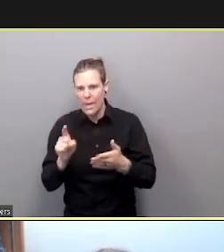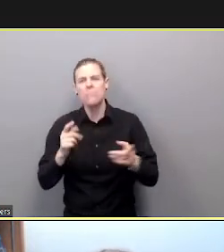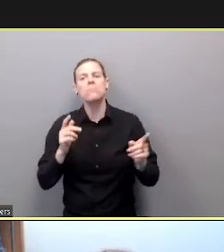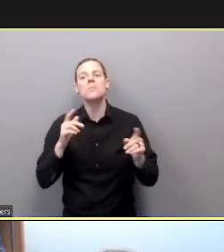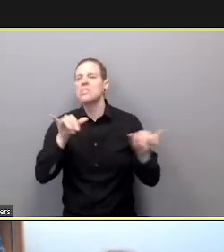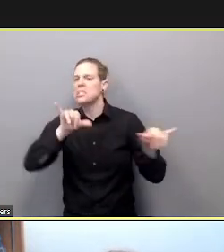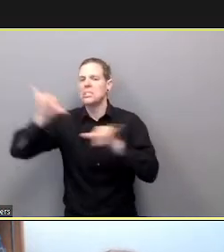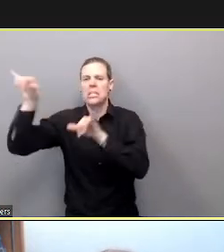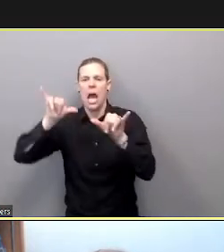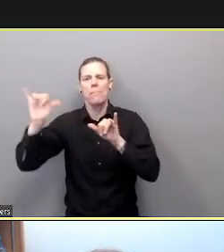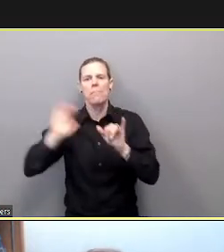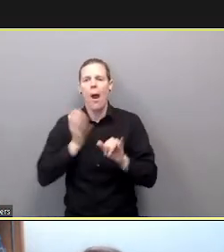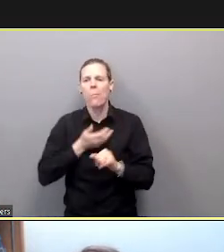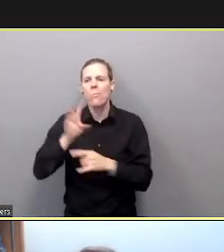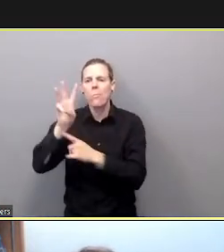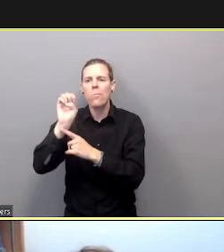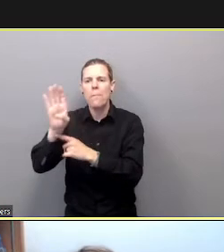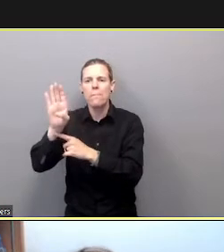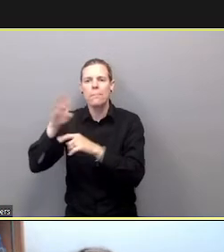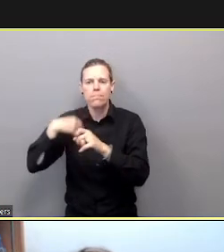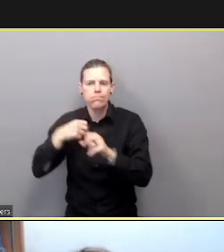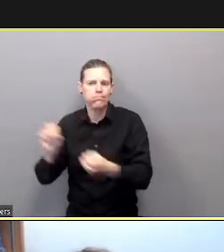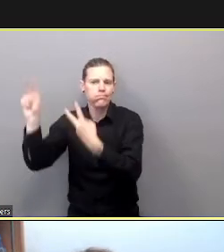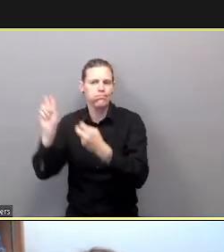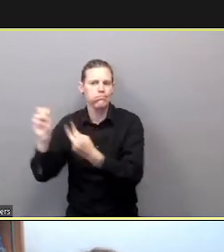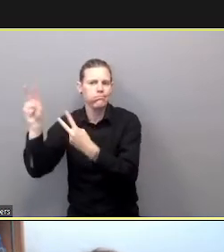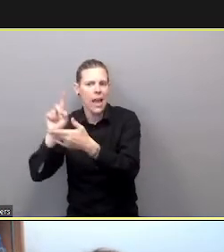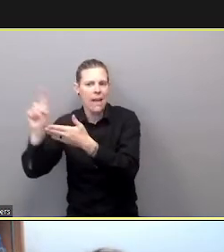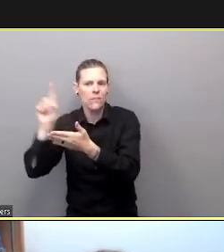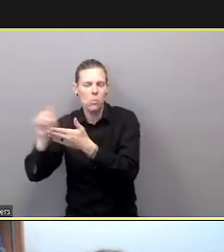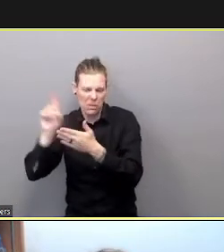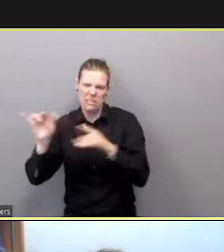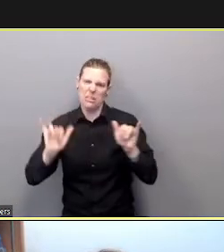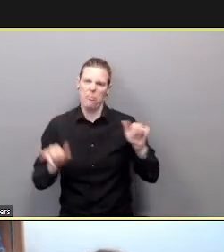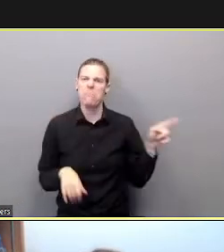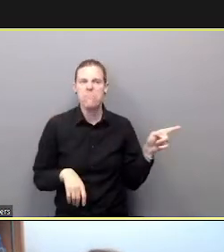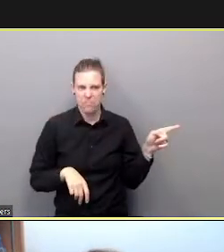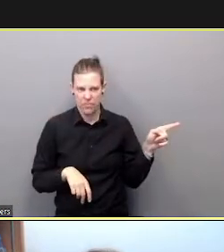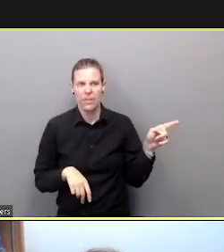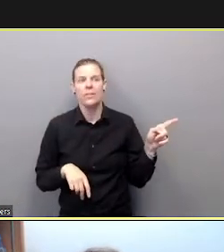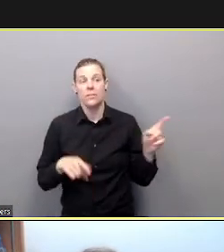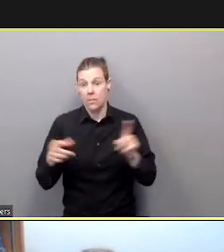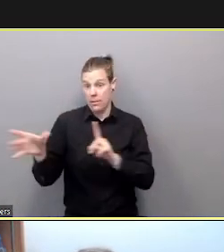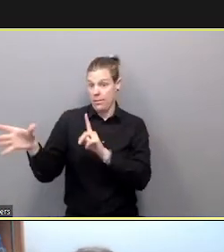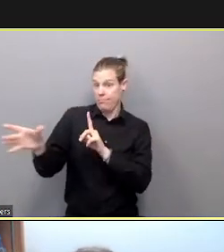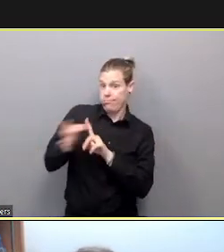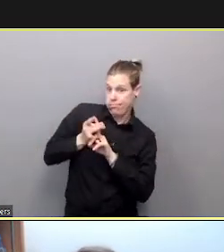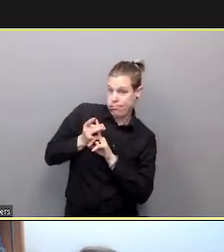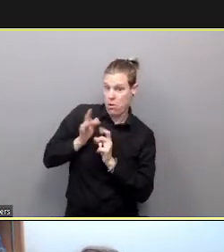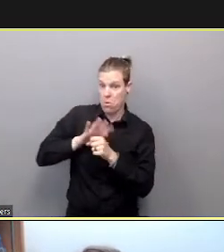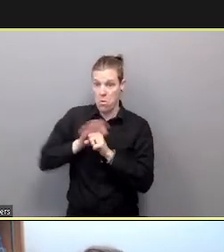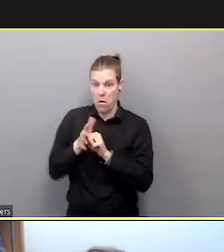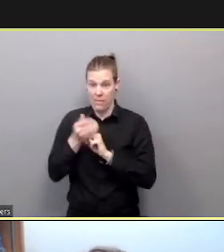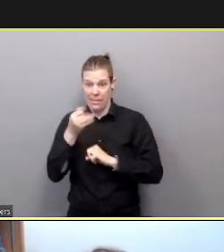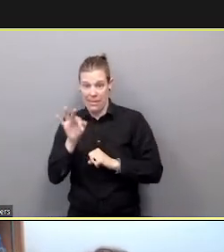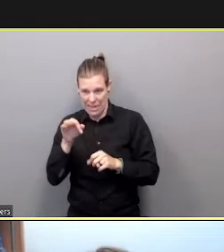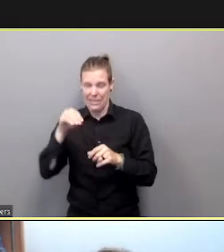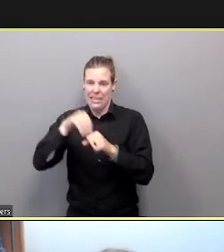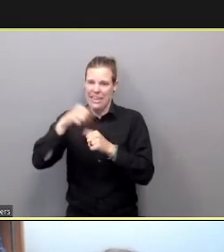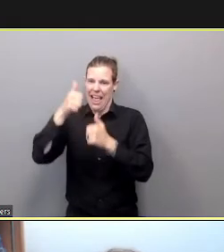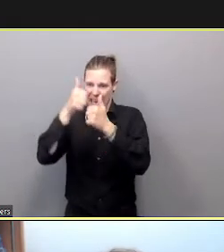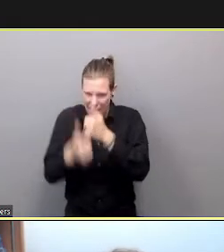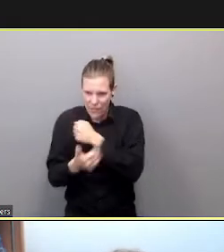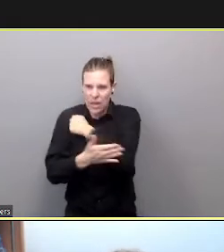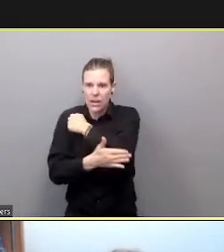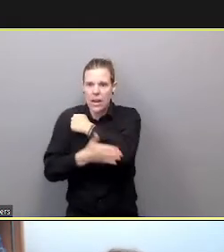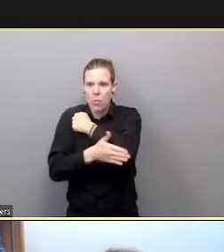we look at the case rates by county, and then we also look at the percentage of tests that are